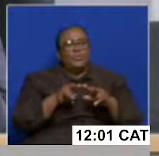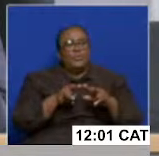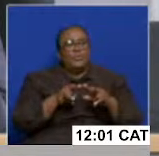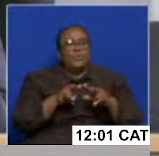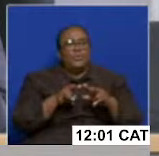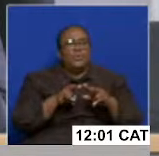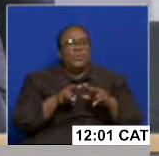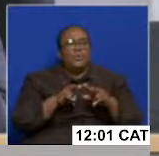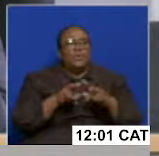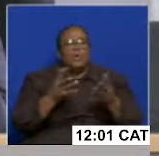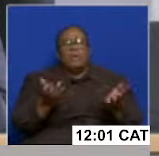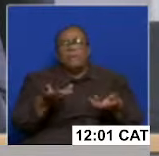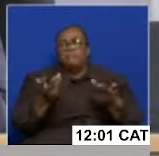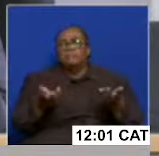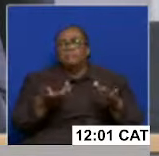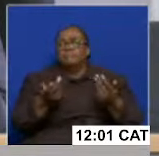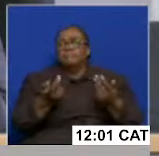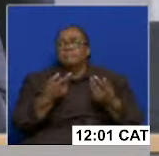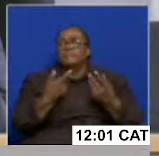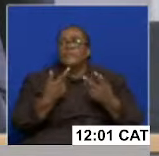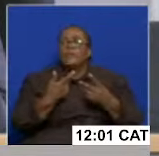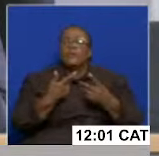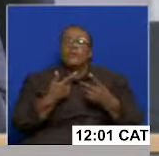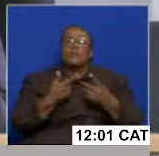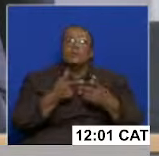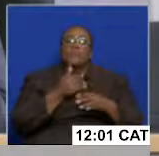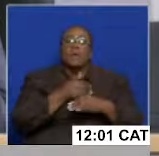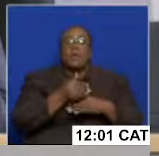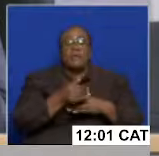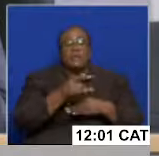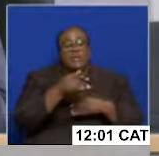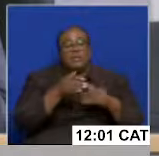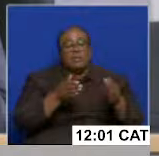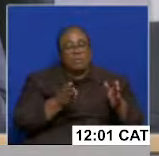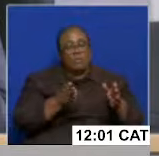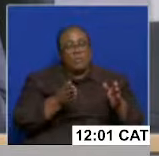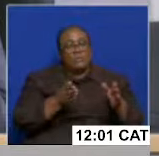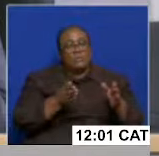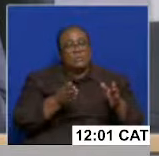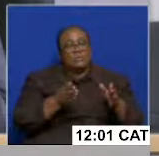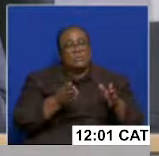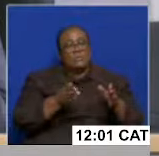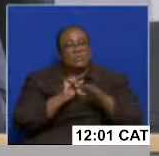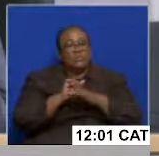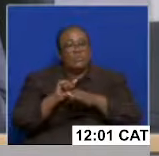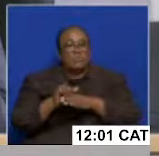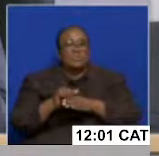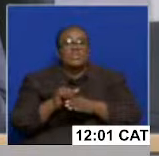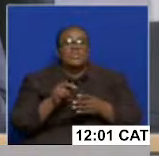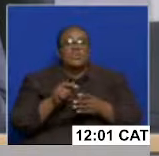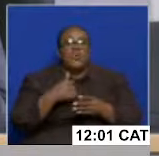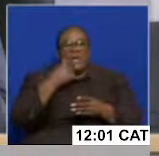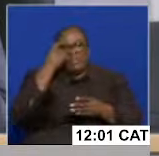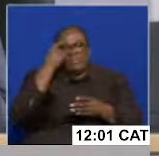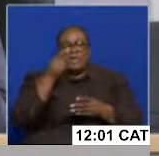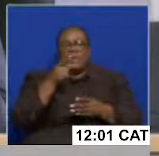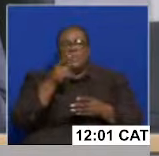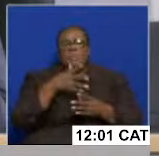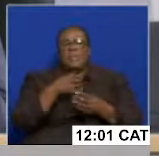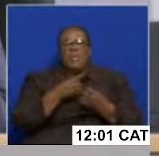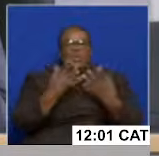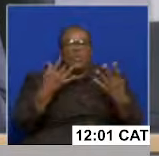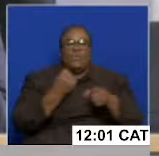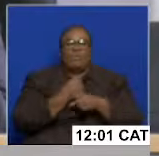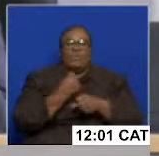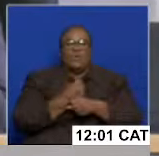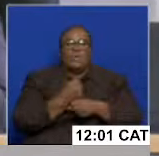from receiving the stones, it was going to be maybe more administration and all that. So I was not even,